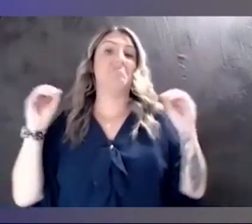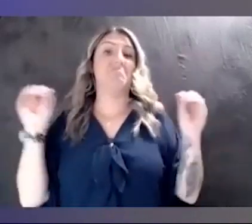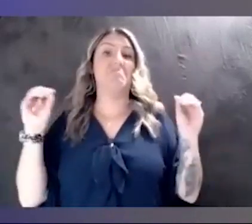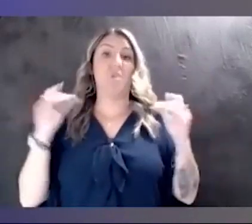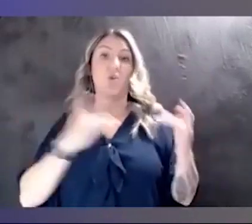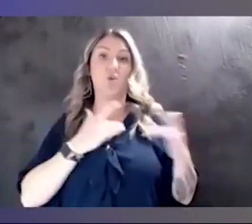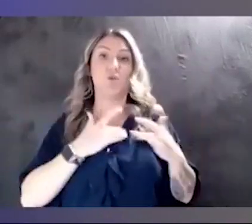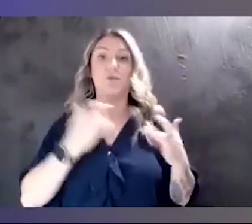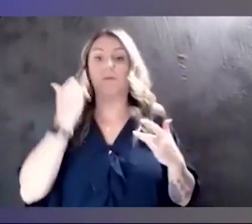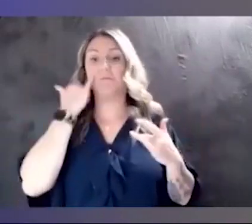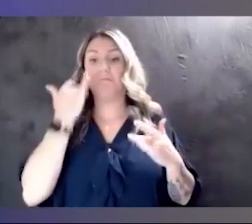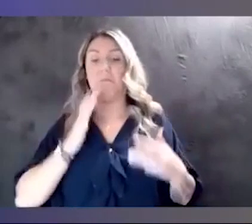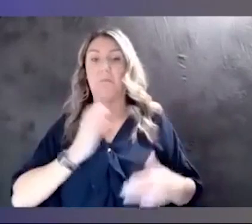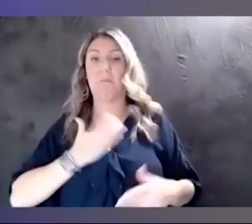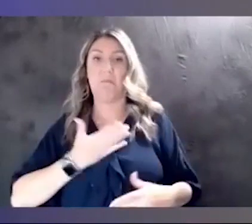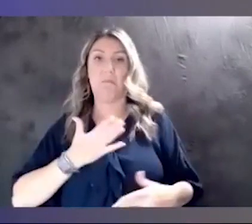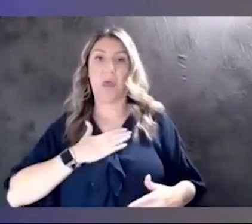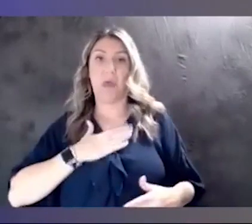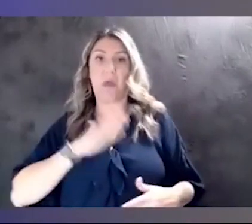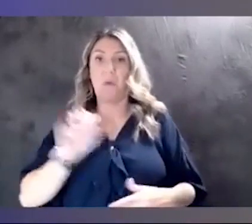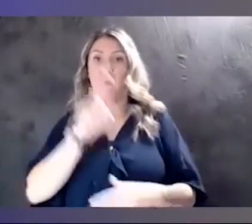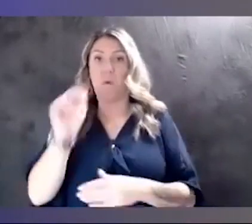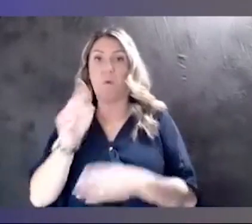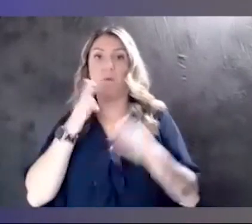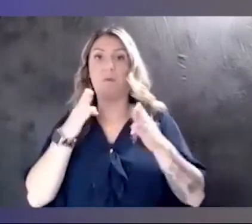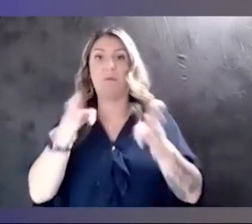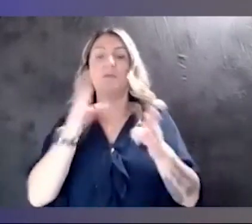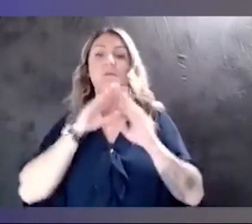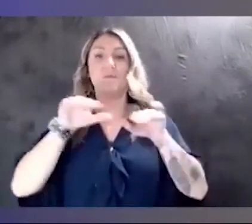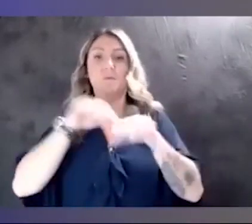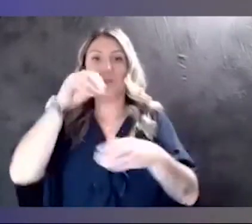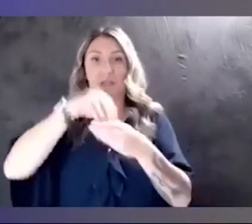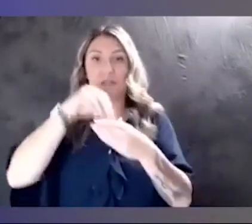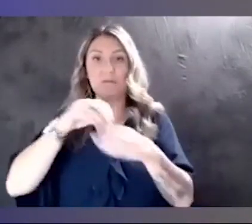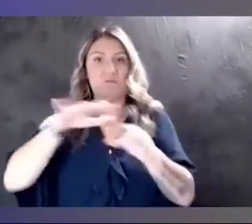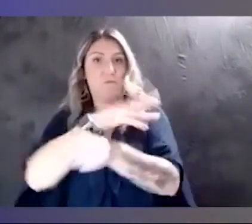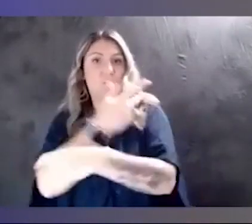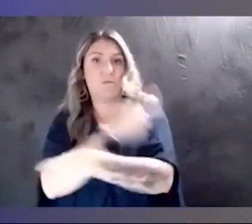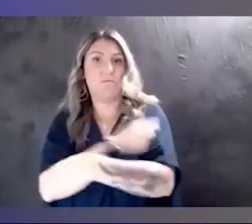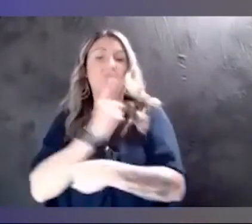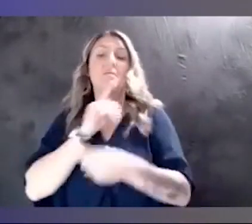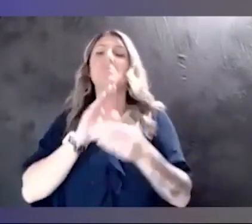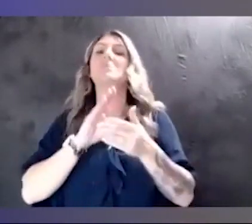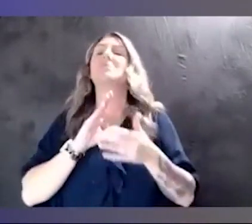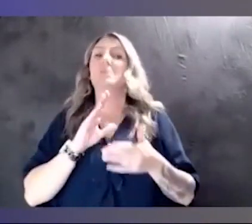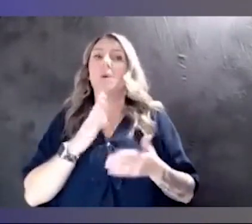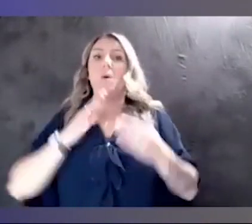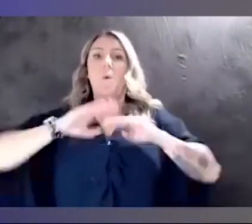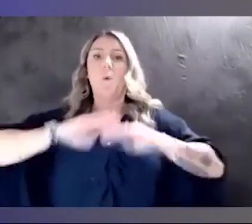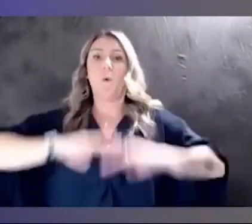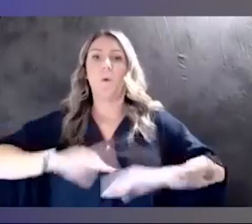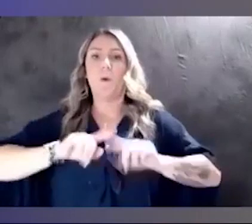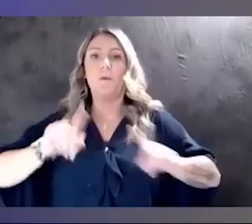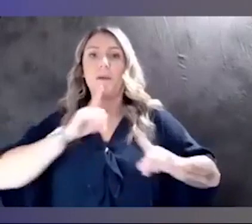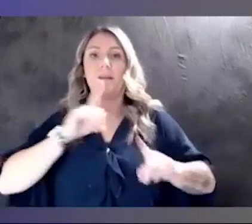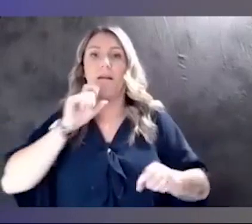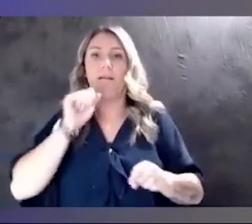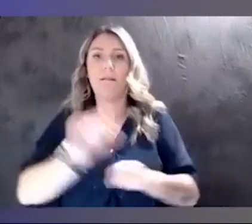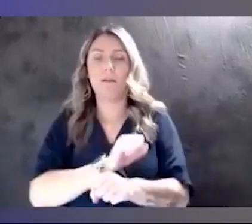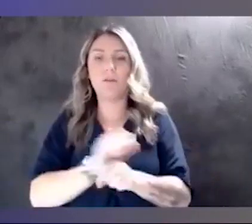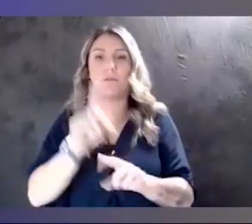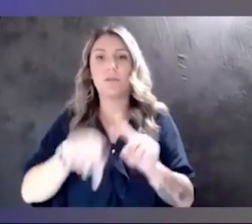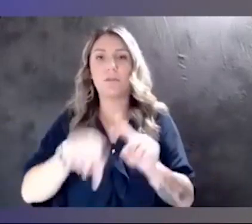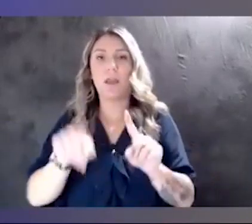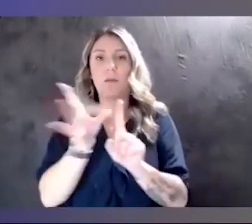own lane and I'm swimming indoors. Now, I am fully vaccinated. That gives me some peace, but as I just said, that doesn't guarantee I can't contract it. You obviously